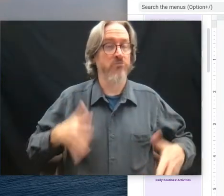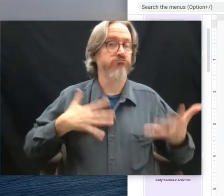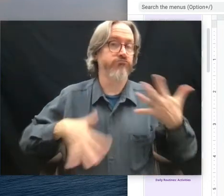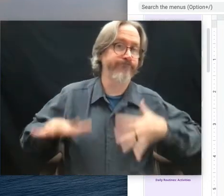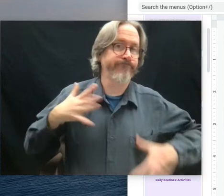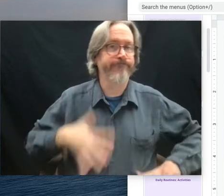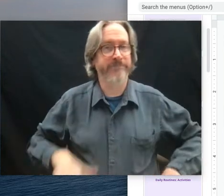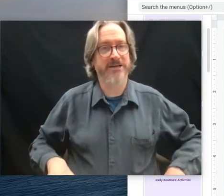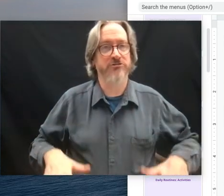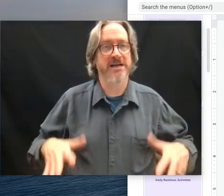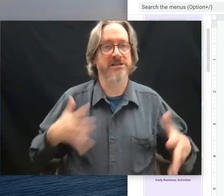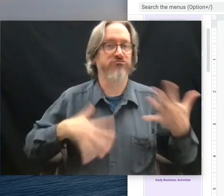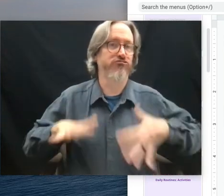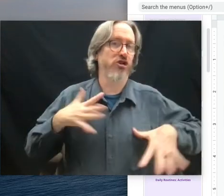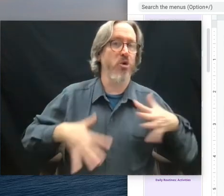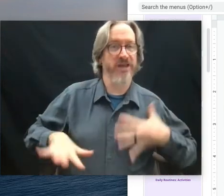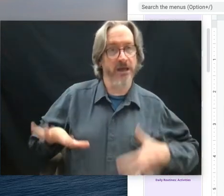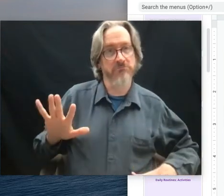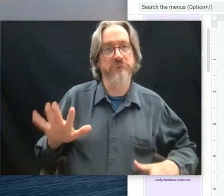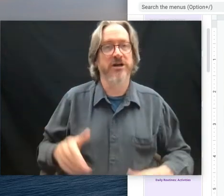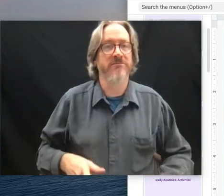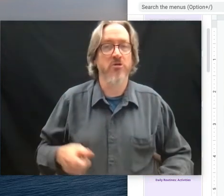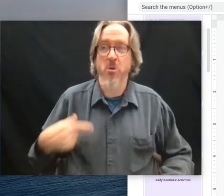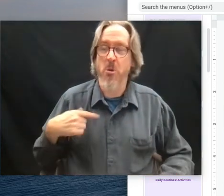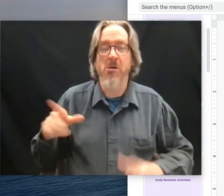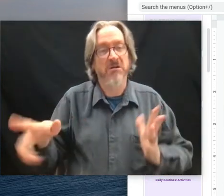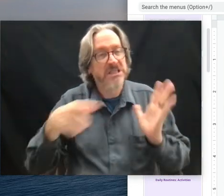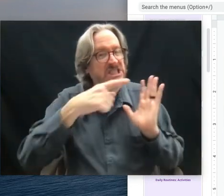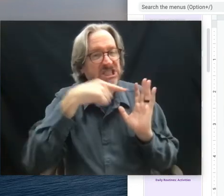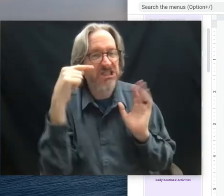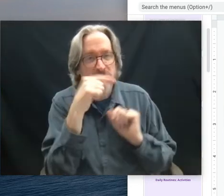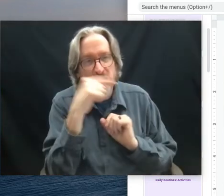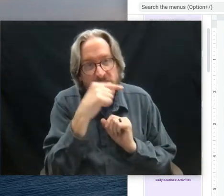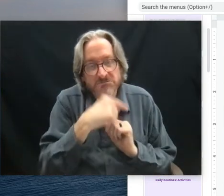Dressed, get dressed, clothing, right?